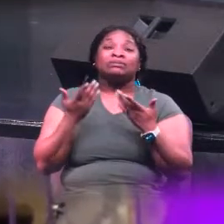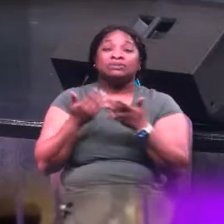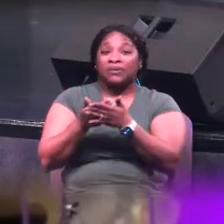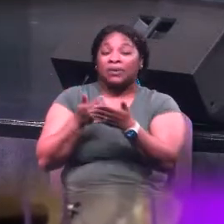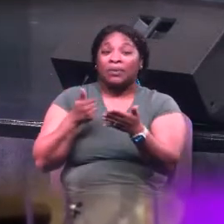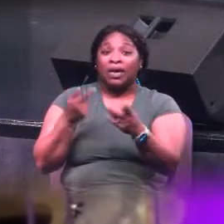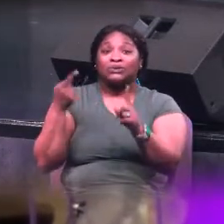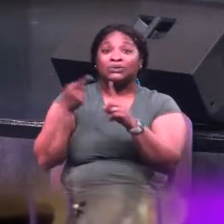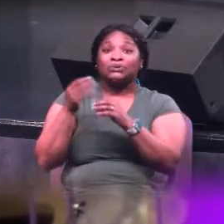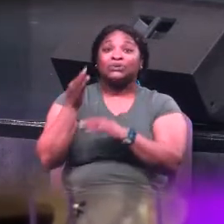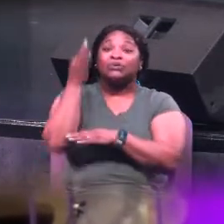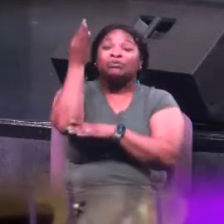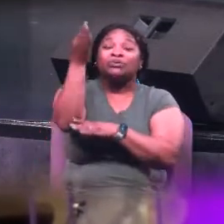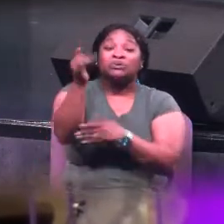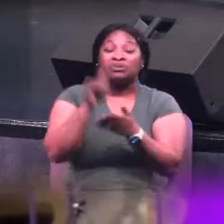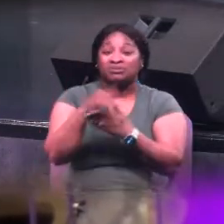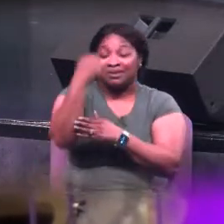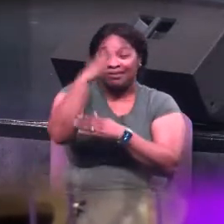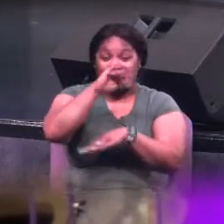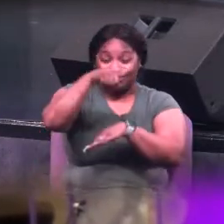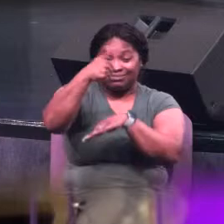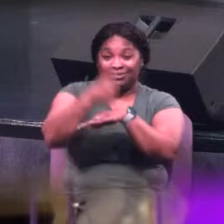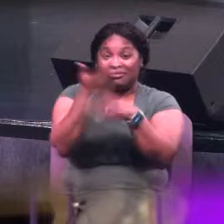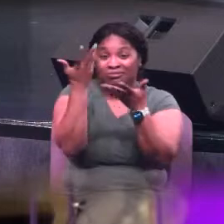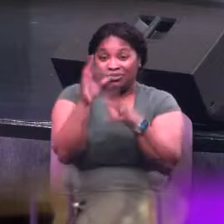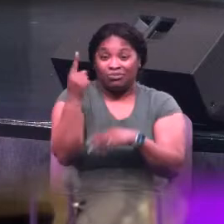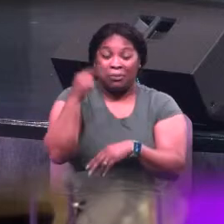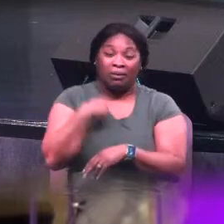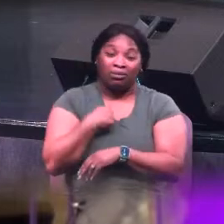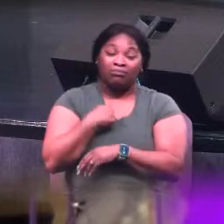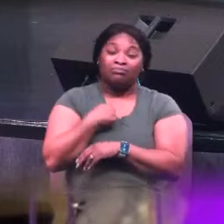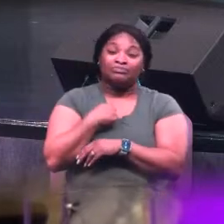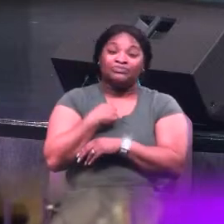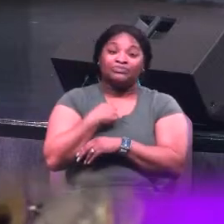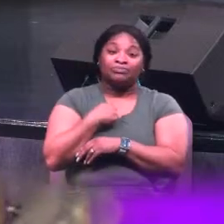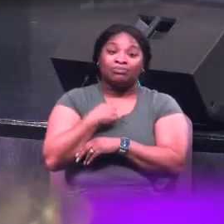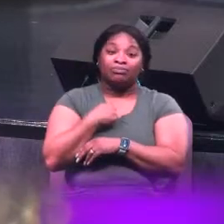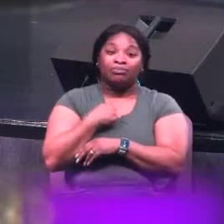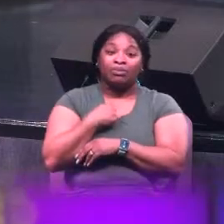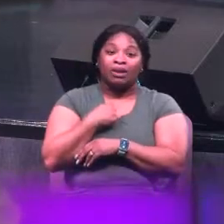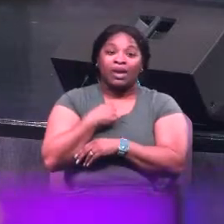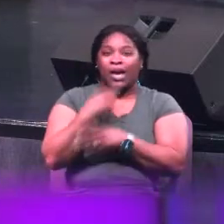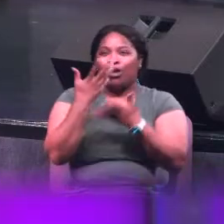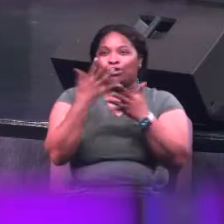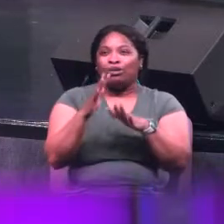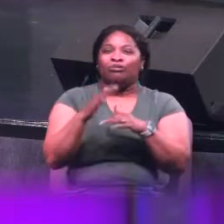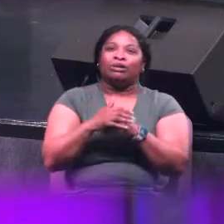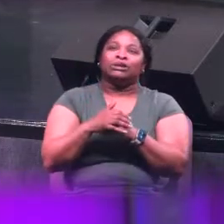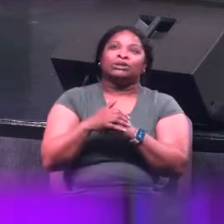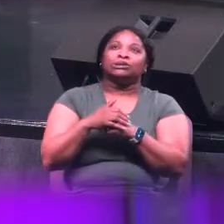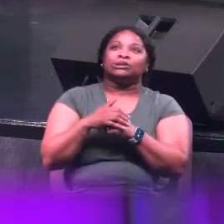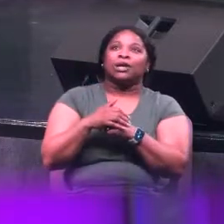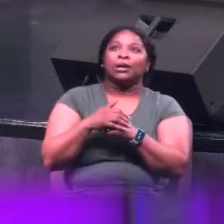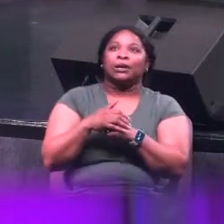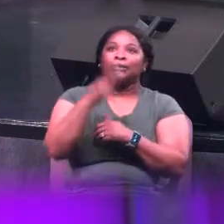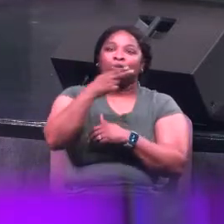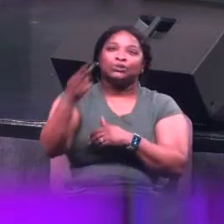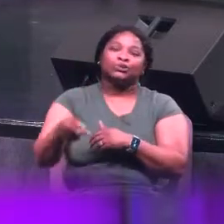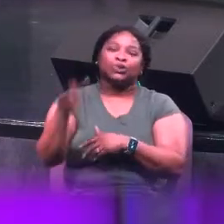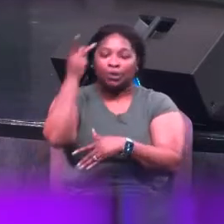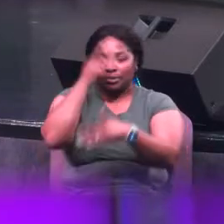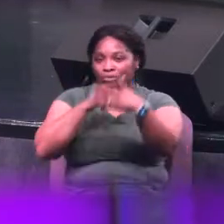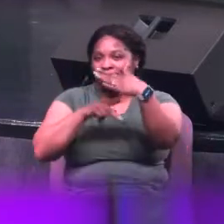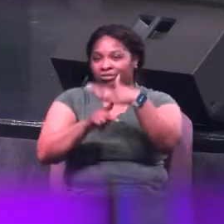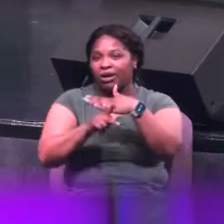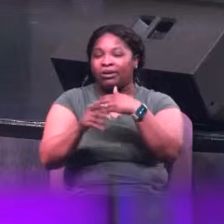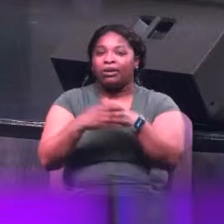the future that God has established for me? So after we're historic, and after we're prophetic, and